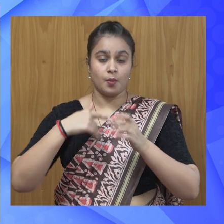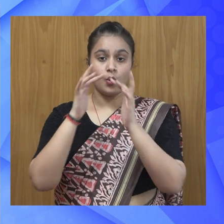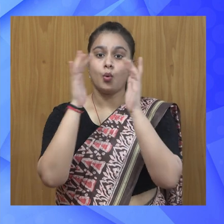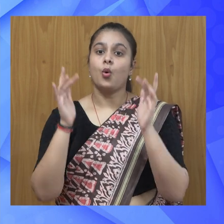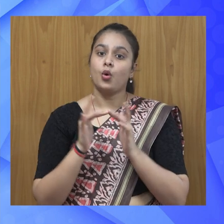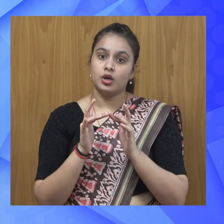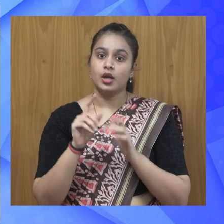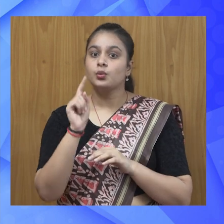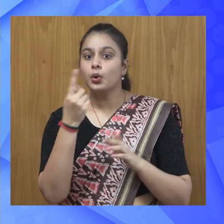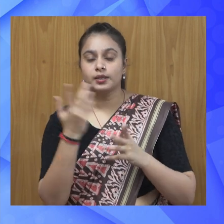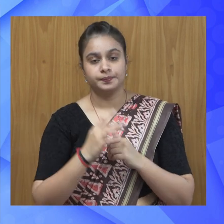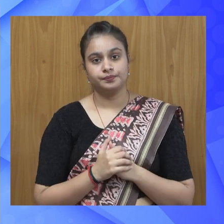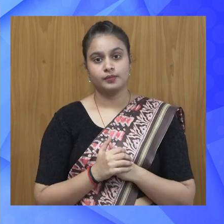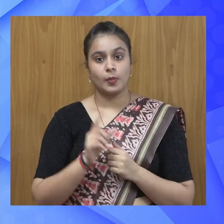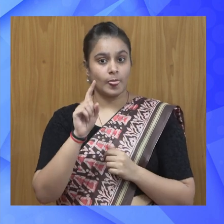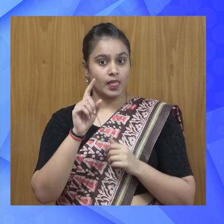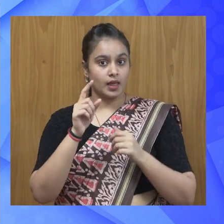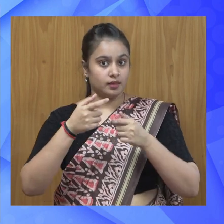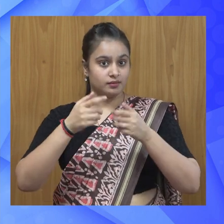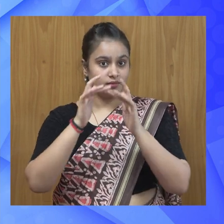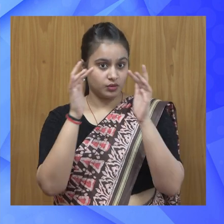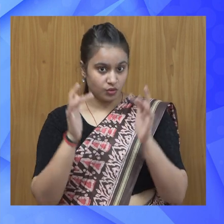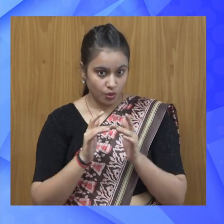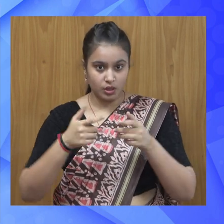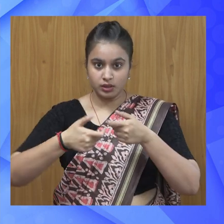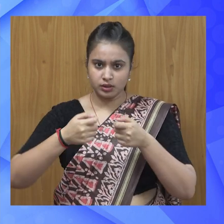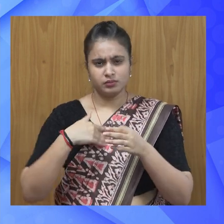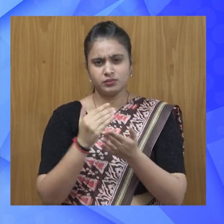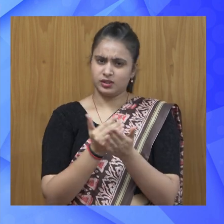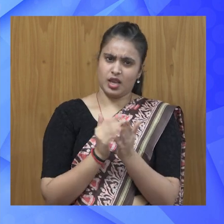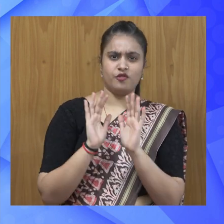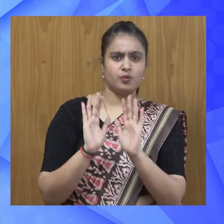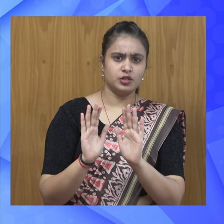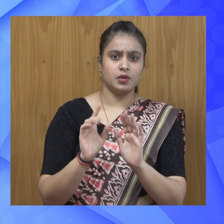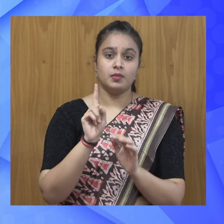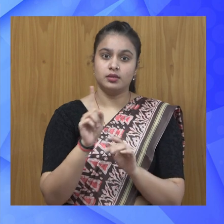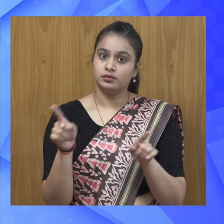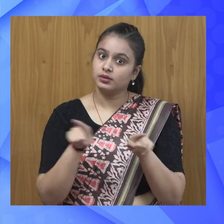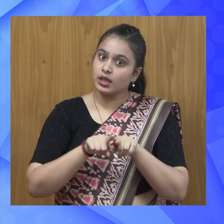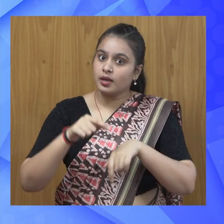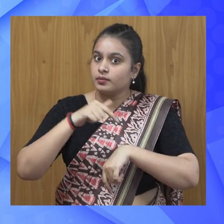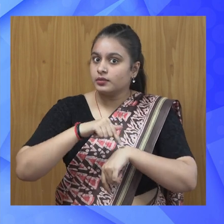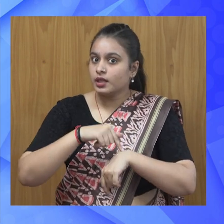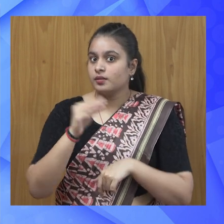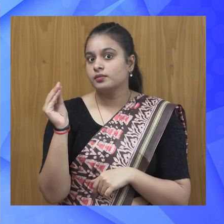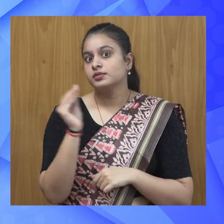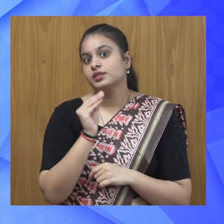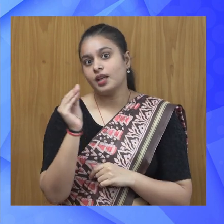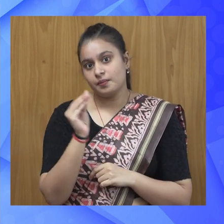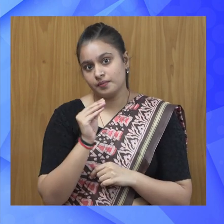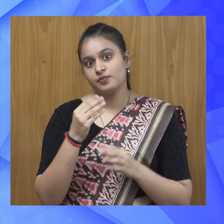right? One is the online gaming that can be safe also, but at the same time there are